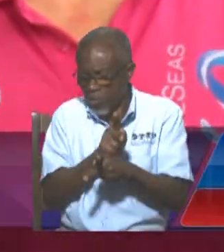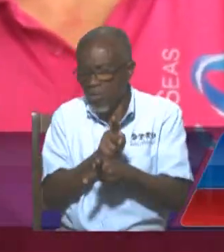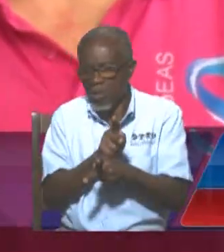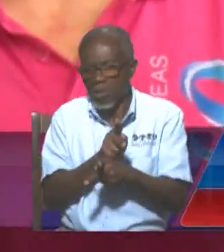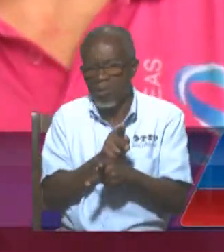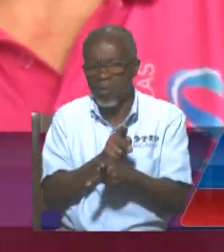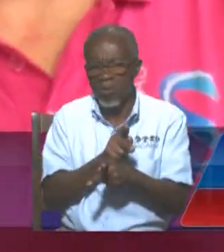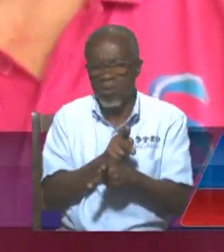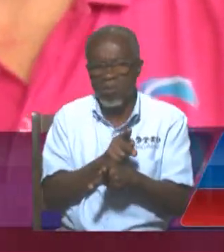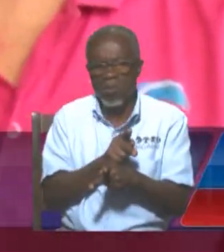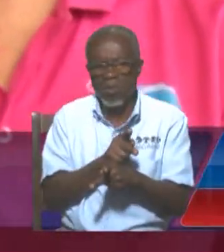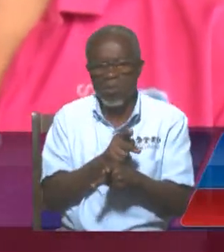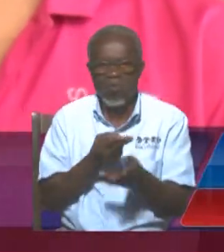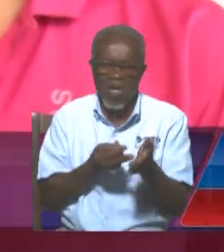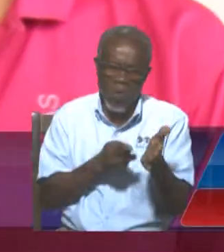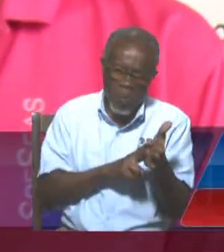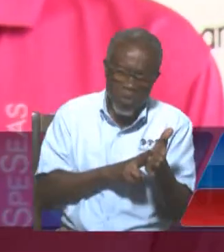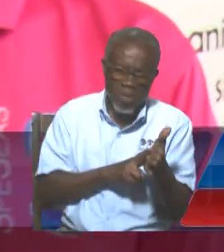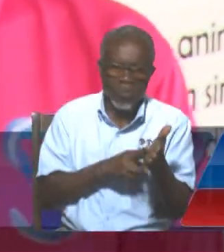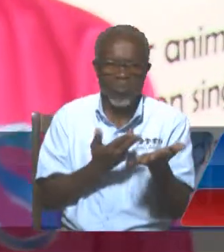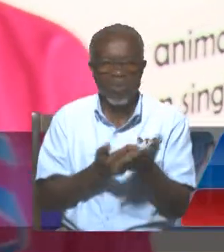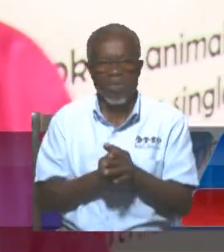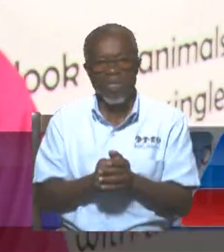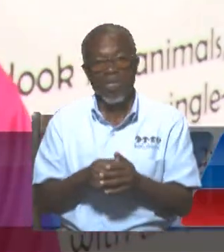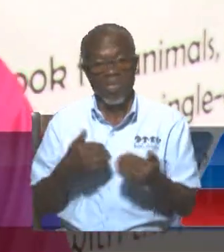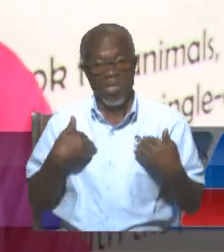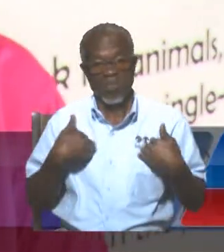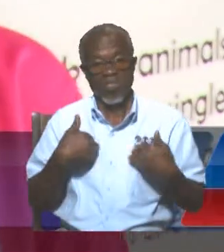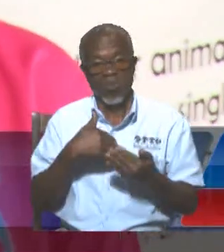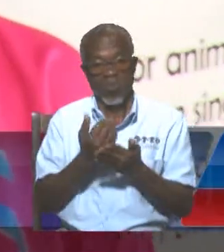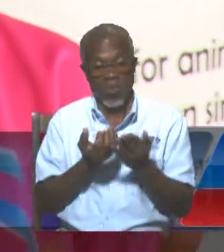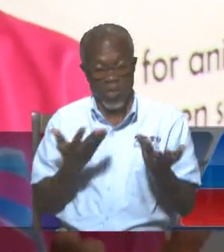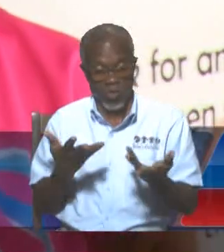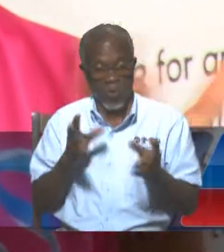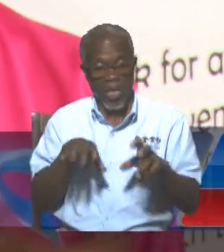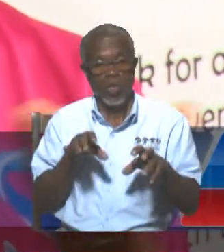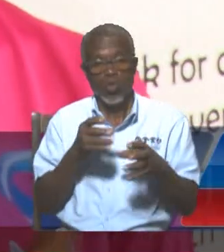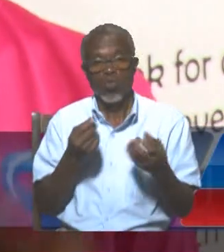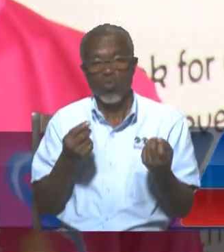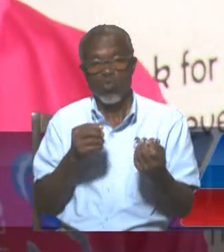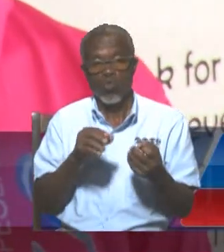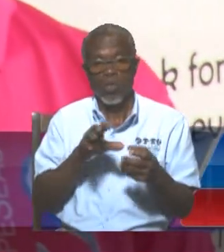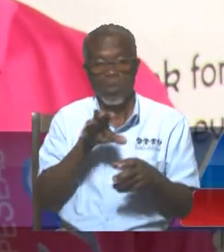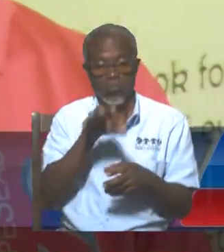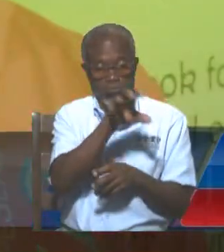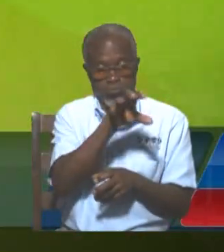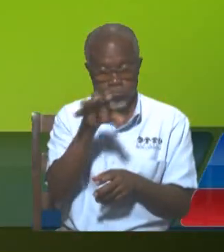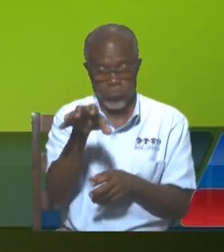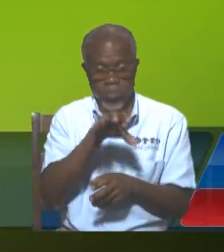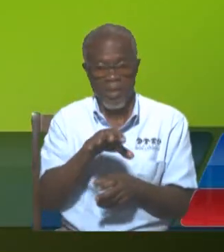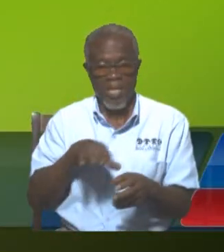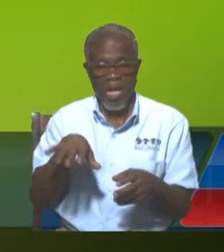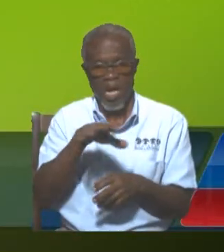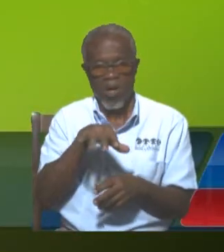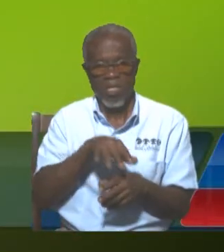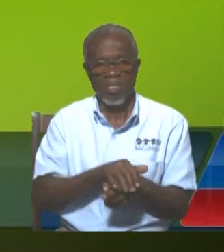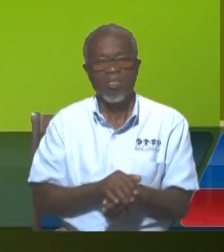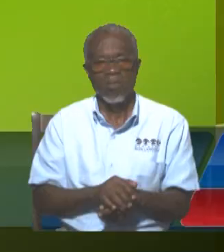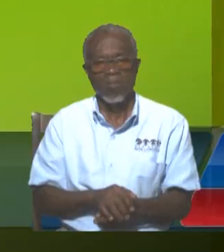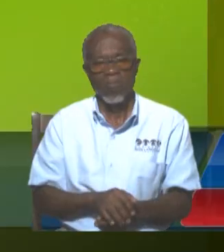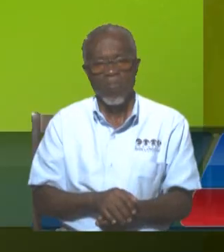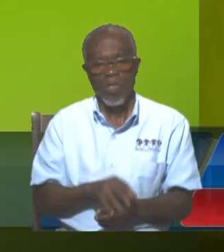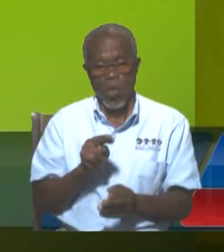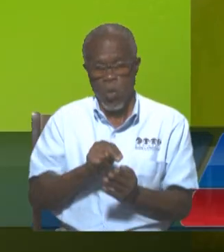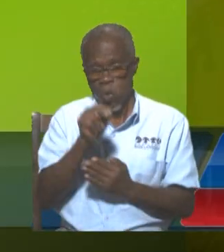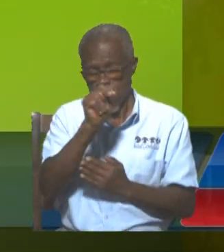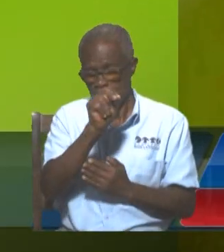do in the national park space, protected area space, and we're really just ripe for that action to happen. The North Coast is